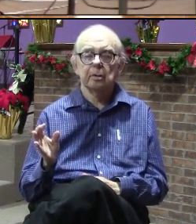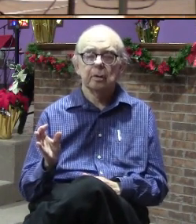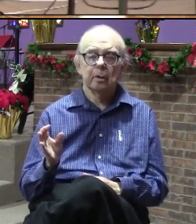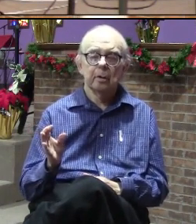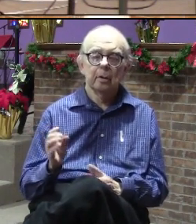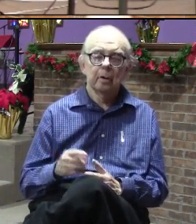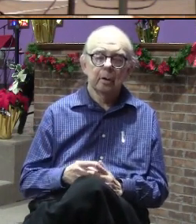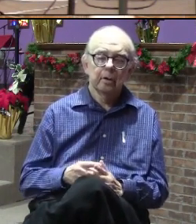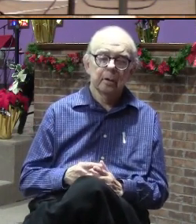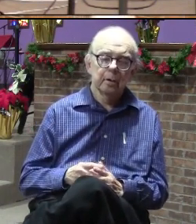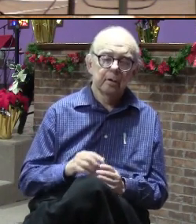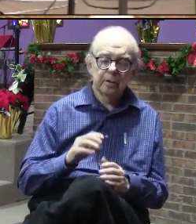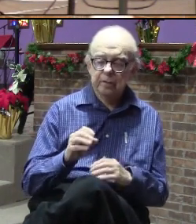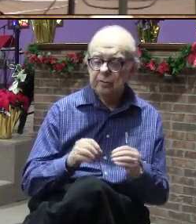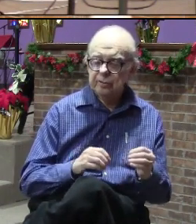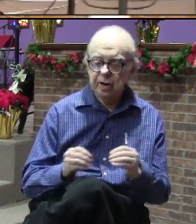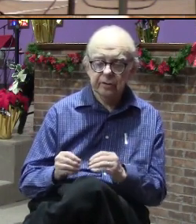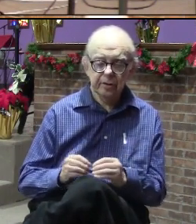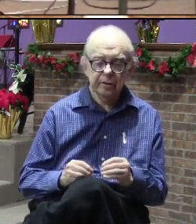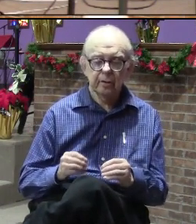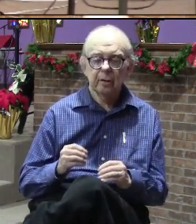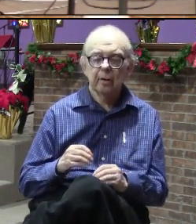You start rearranging the furniture.